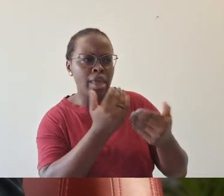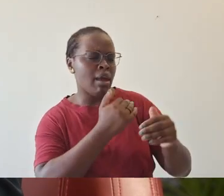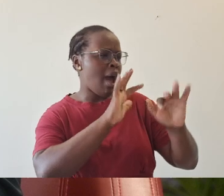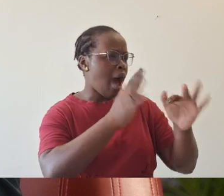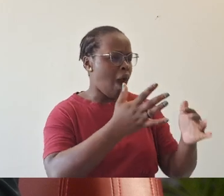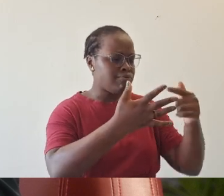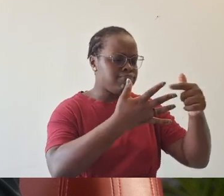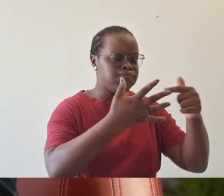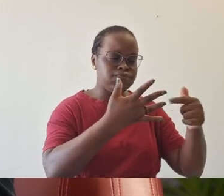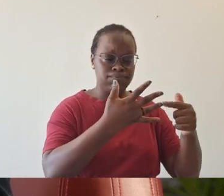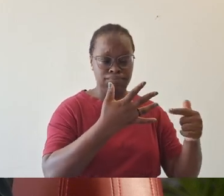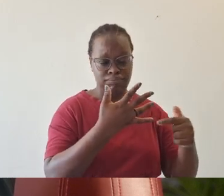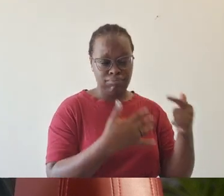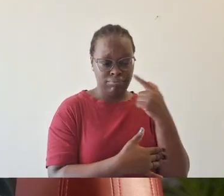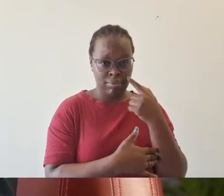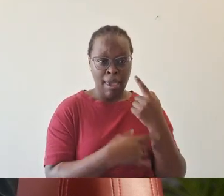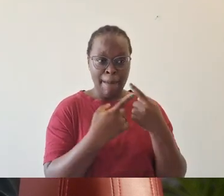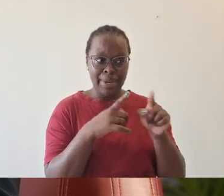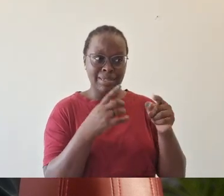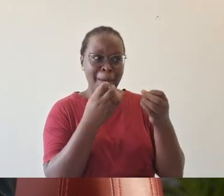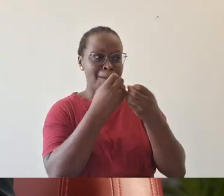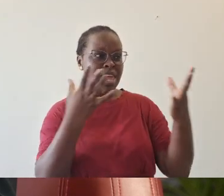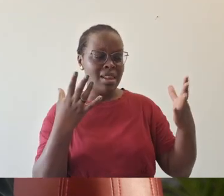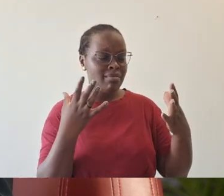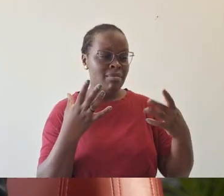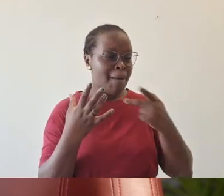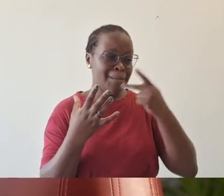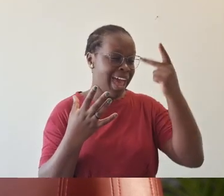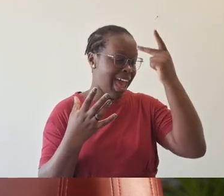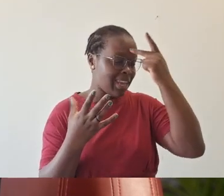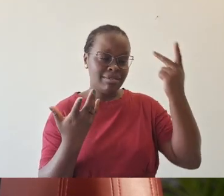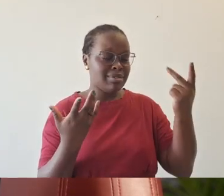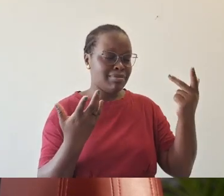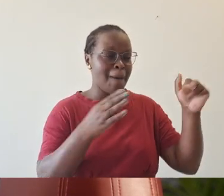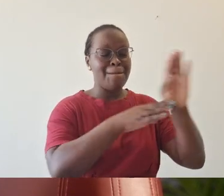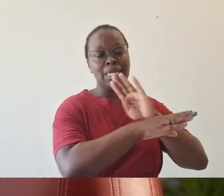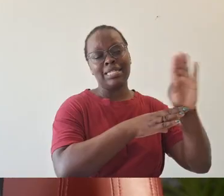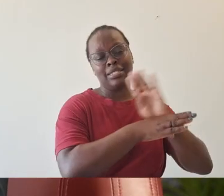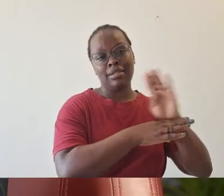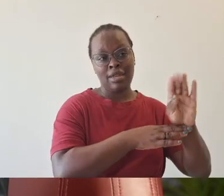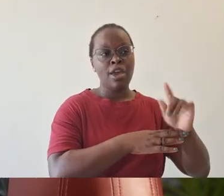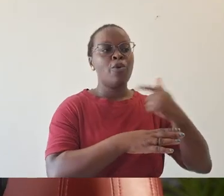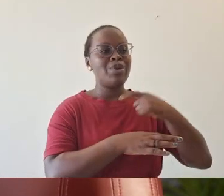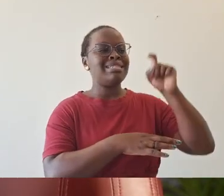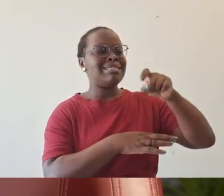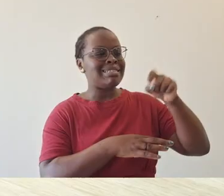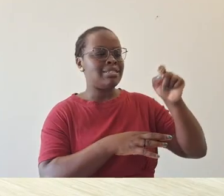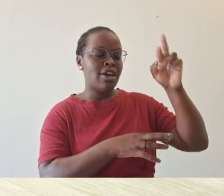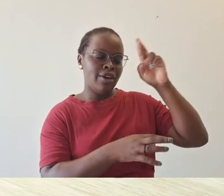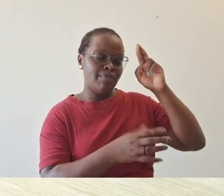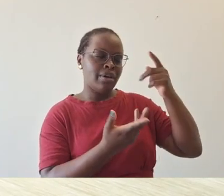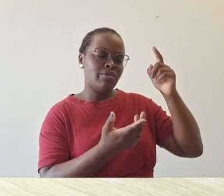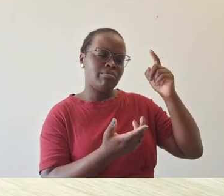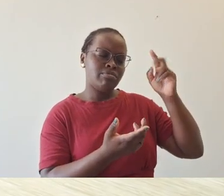But then do we remind parents that you can actually take advantage of that moment to be a learning moment? Yeah. How